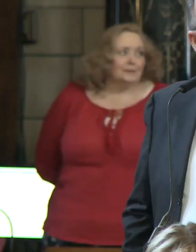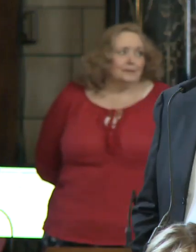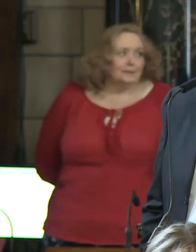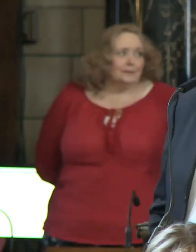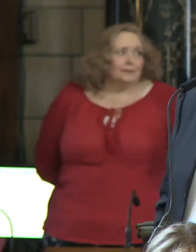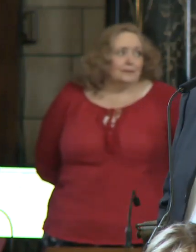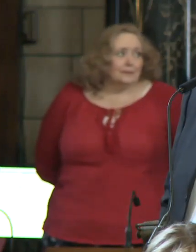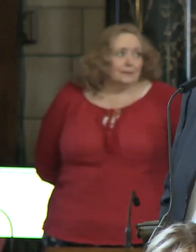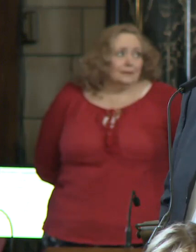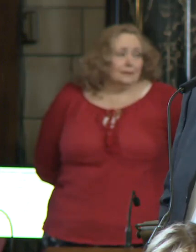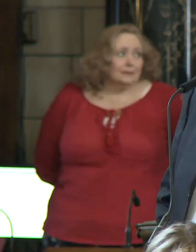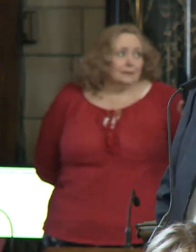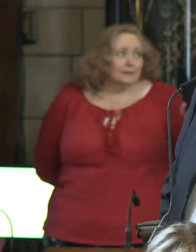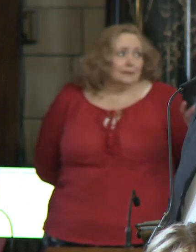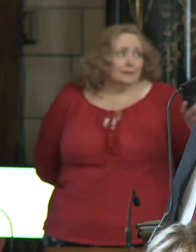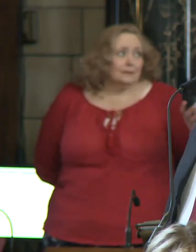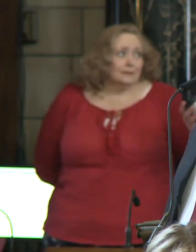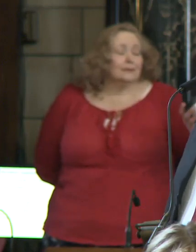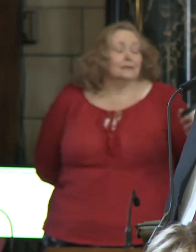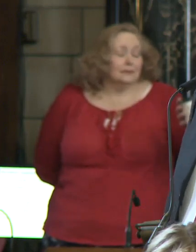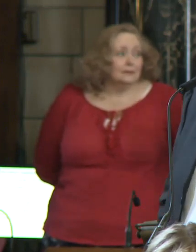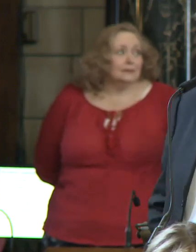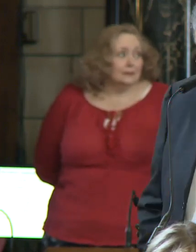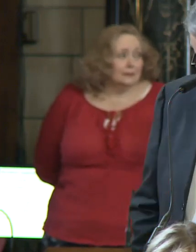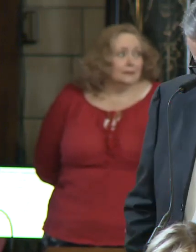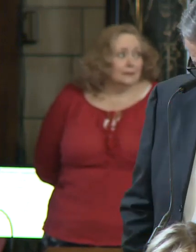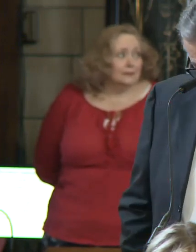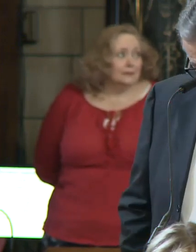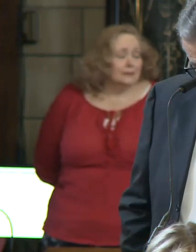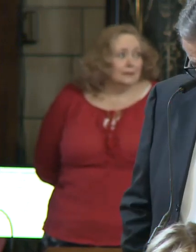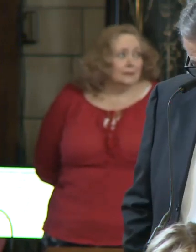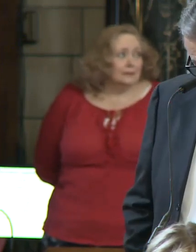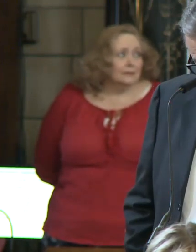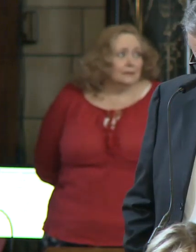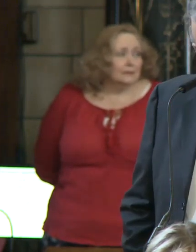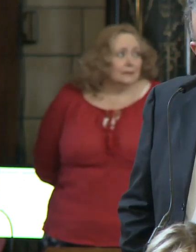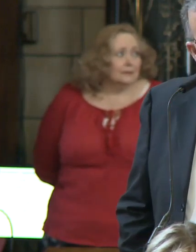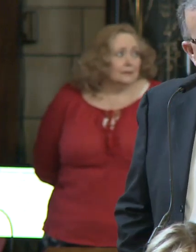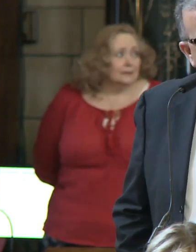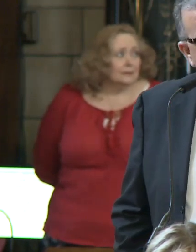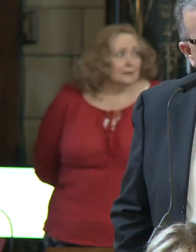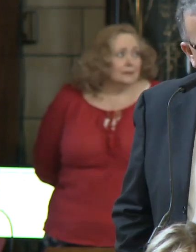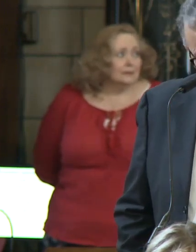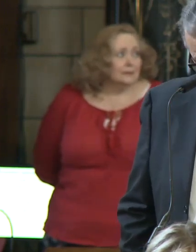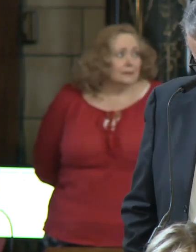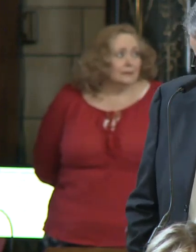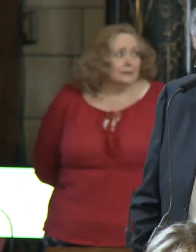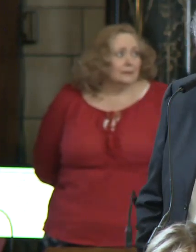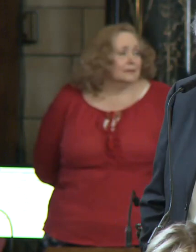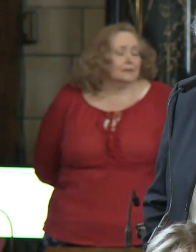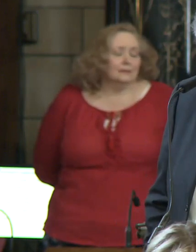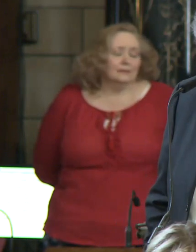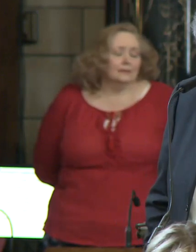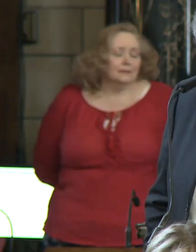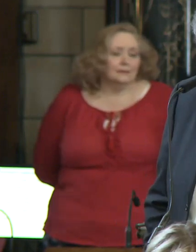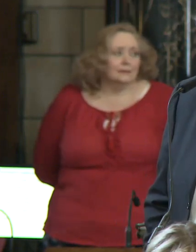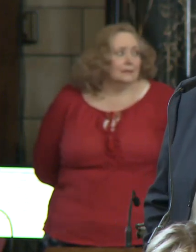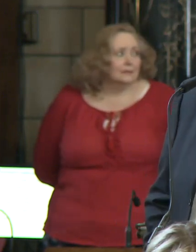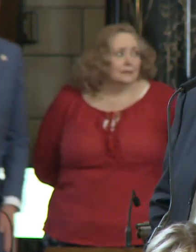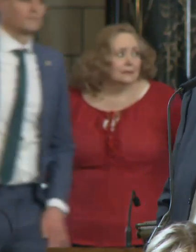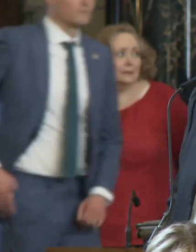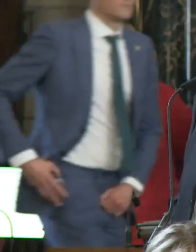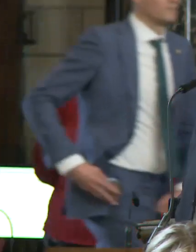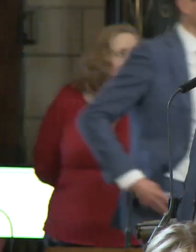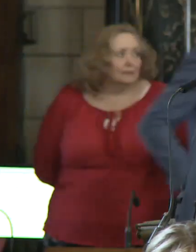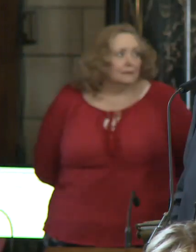birth control measures that can be taken. There are no restrictions on birth control. There's no restriction on contraception.